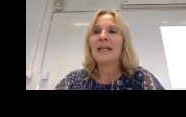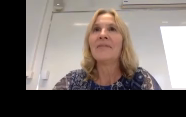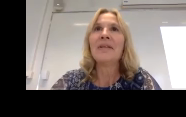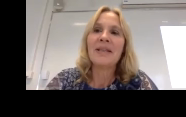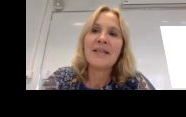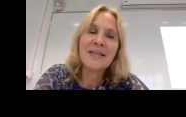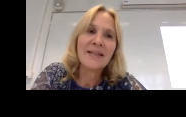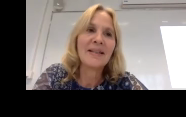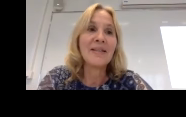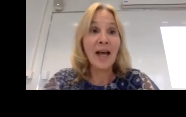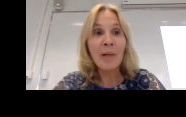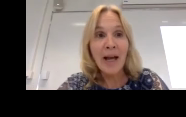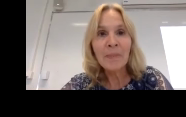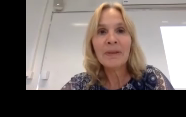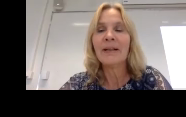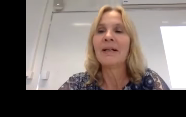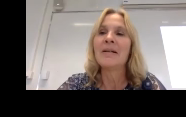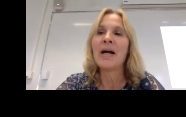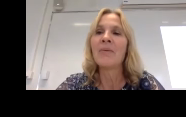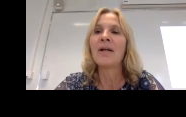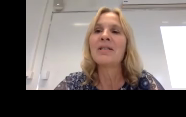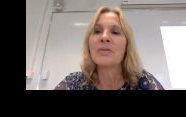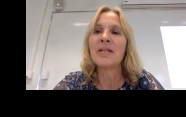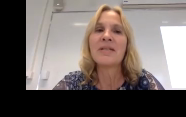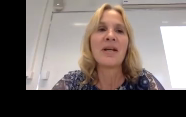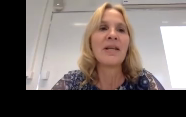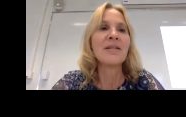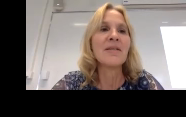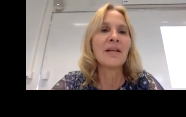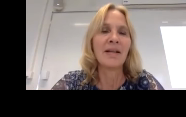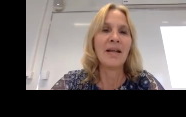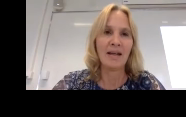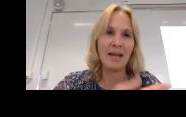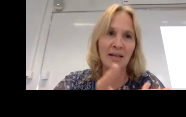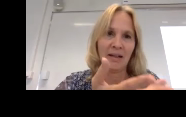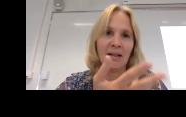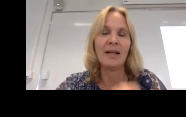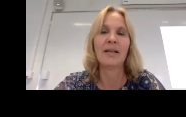So given that this is AMLaP, I wanted to present studies that